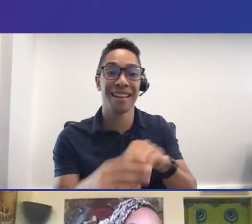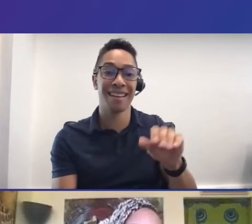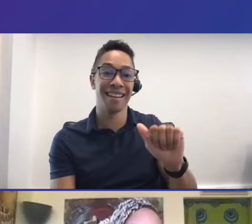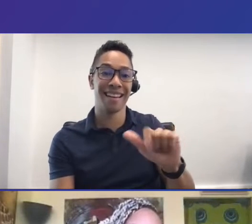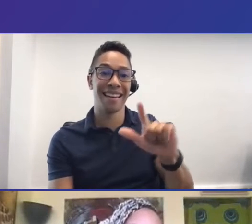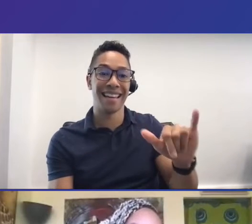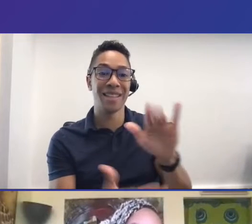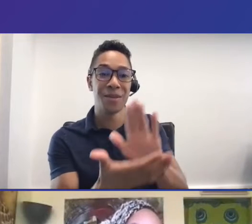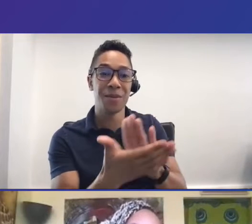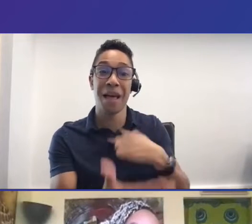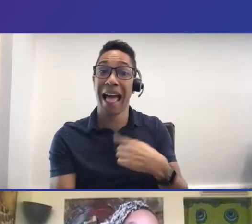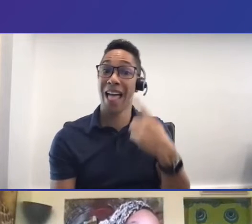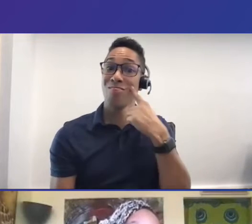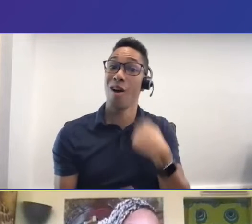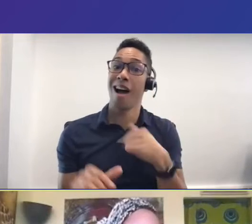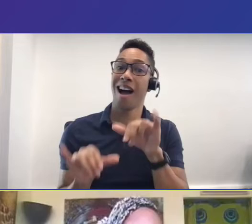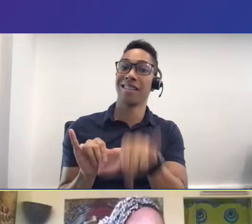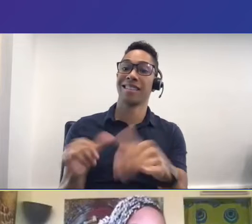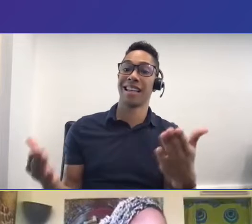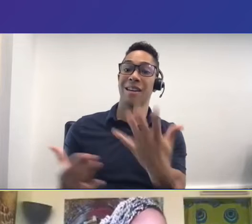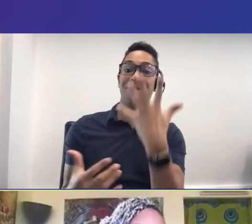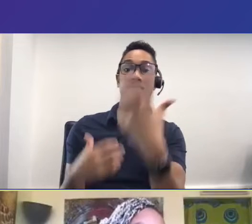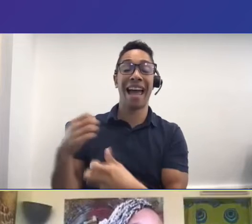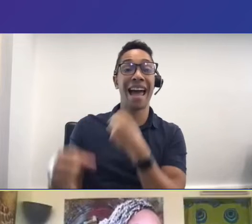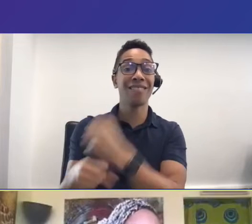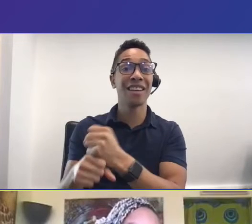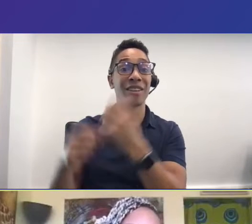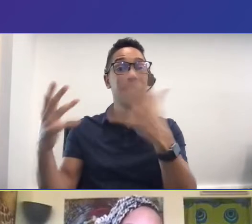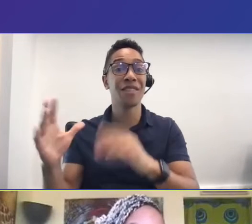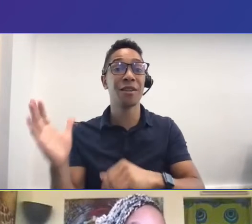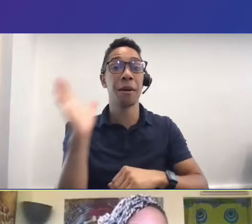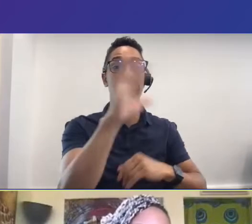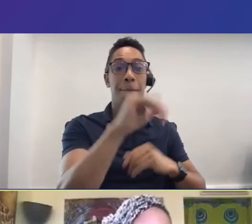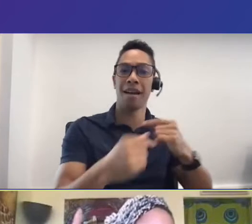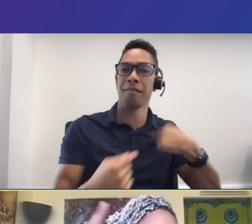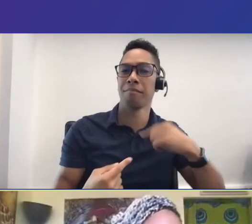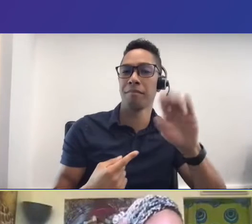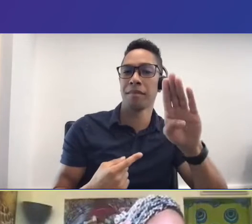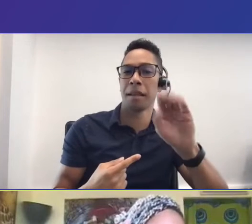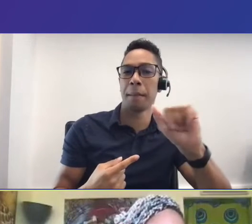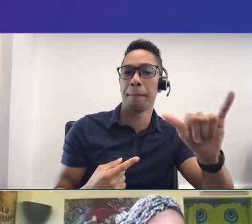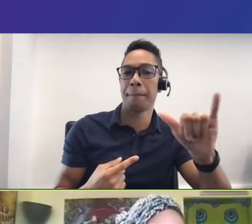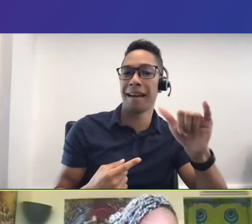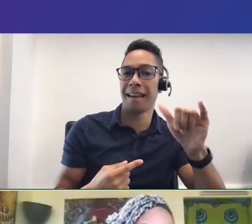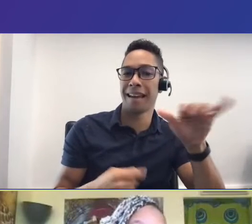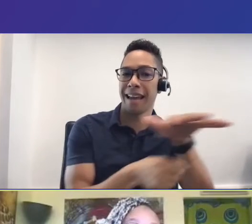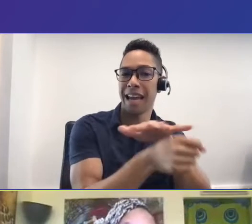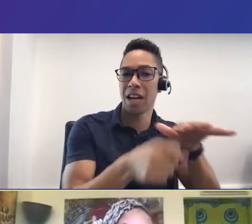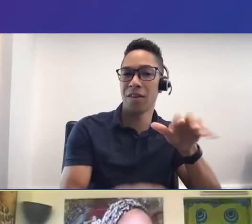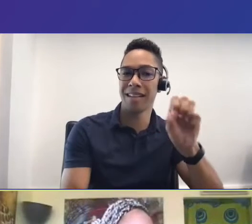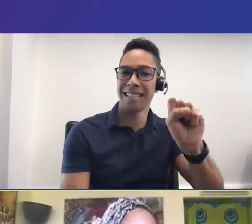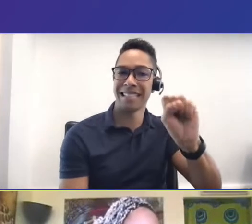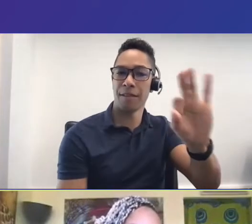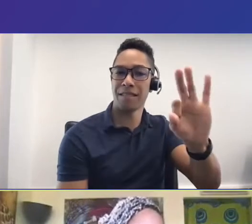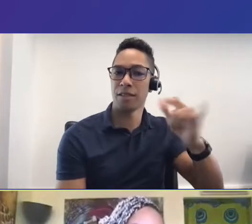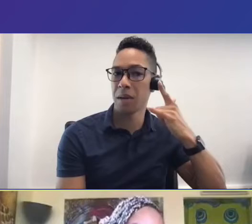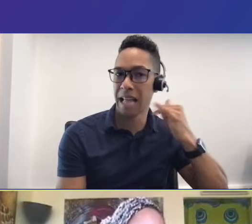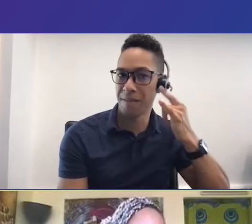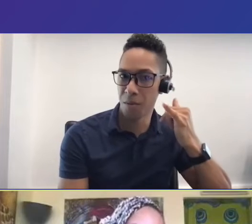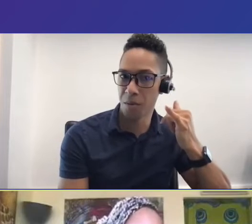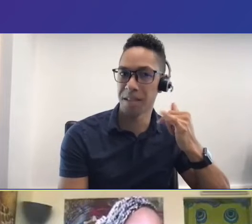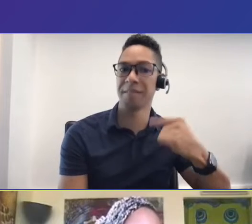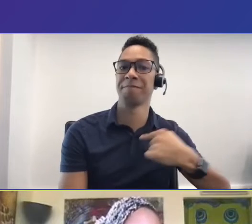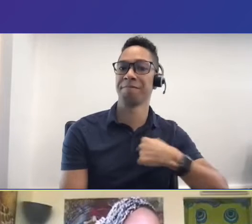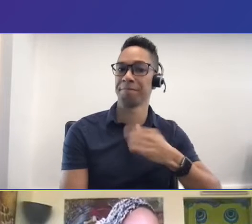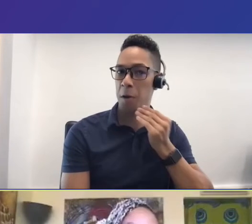going to stay here for 5 years, then go back. I'm from the Bay Area. That's why I had to throw up the little W to you, because I'm from San